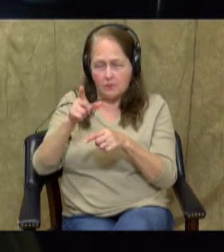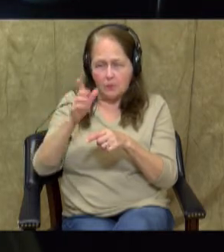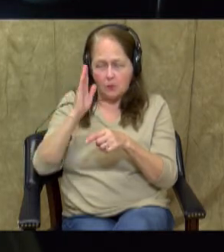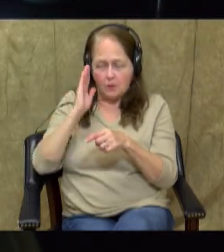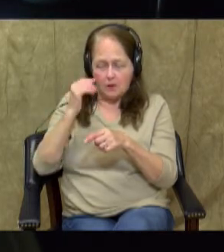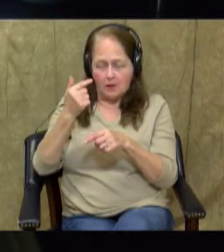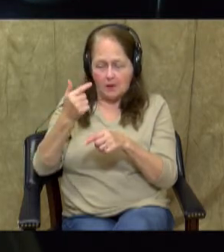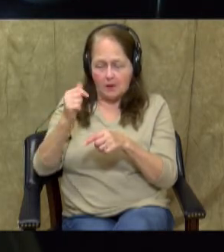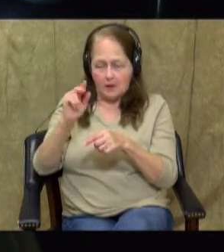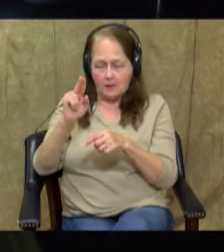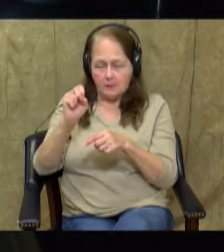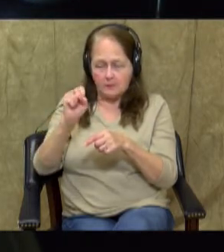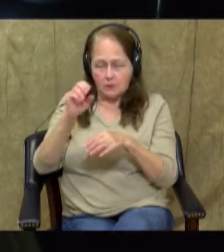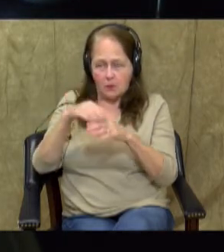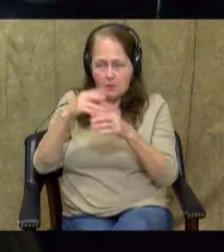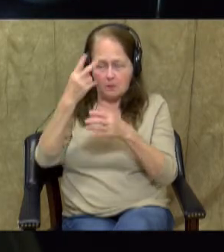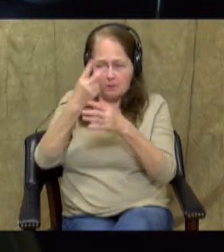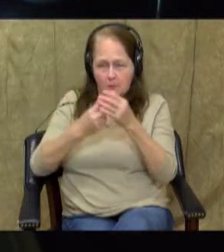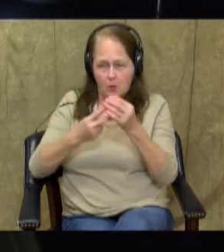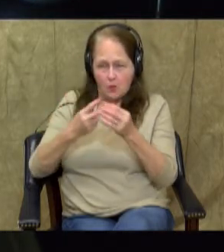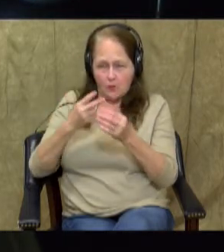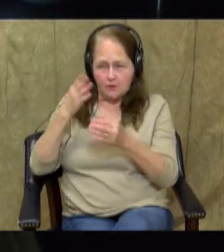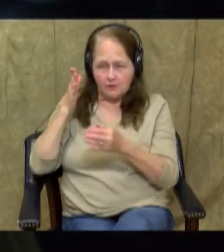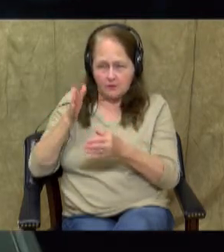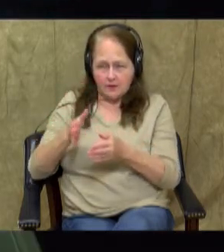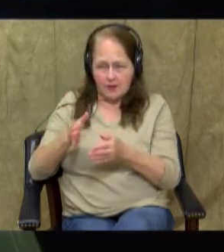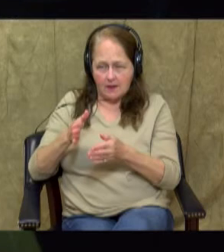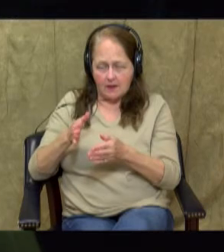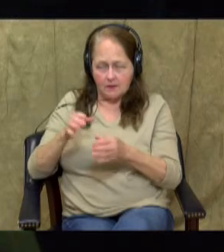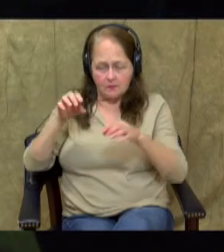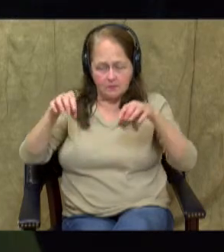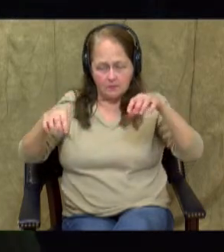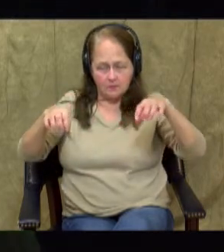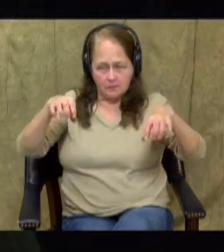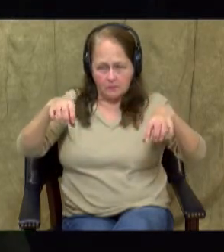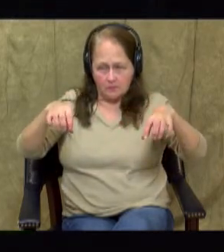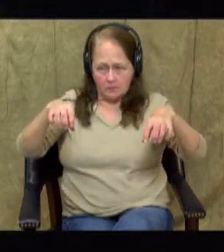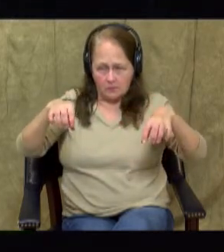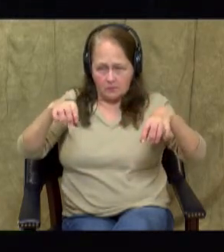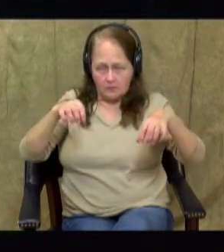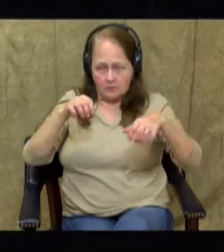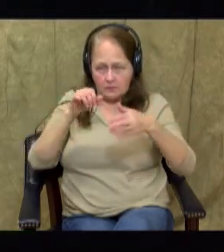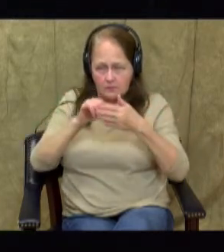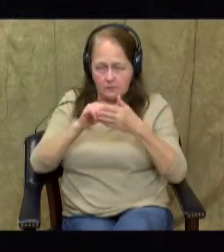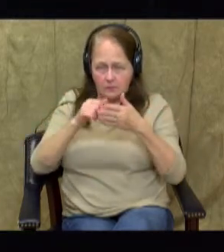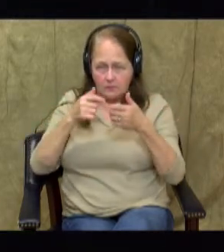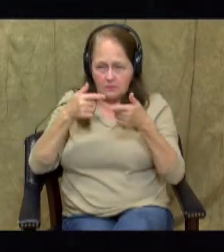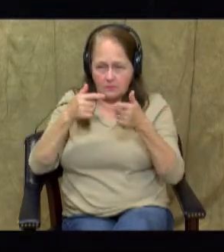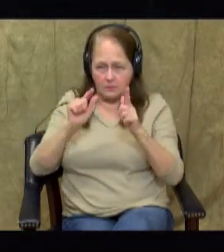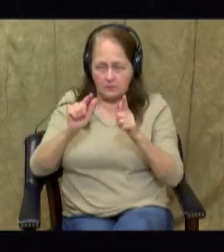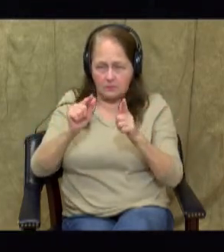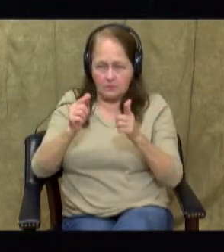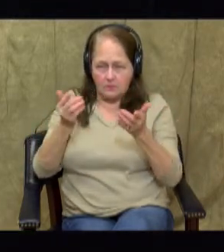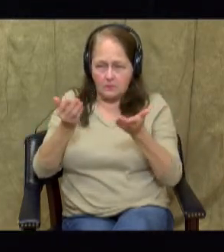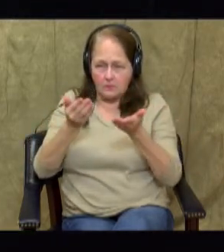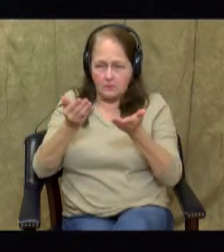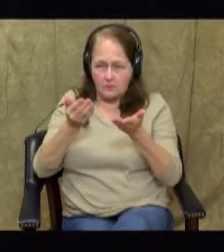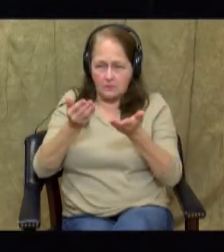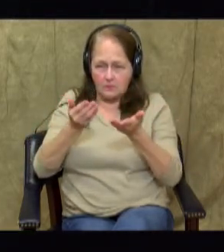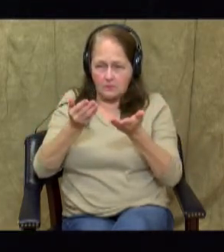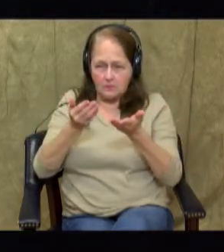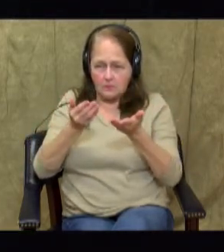have gibbous moons on both sides of the full moon. So we had our gibbous. So now let's rotate around here.